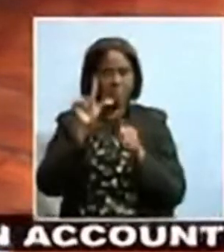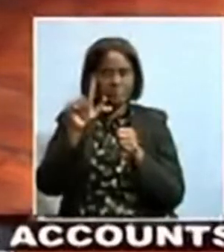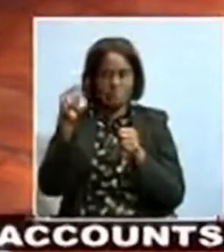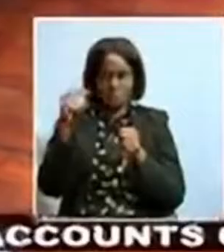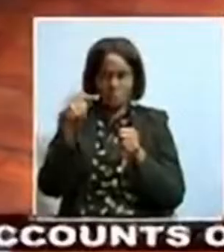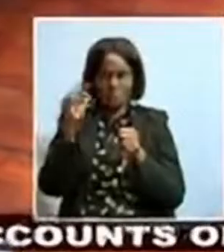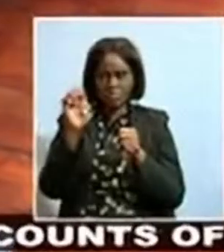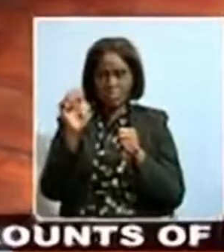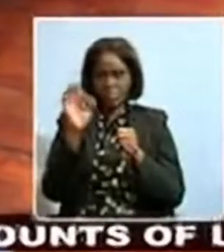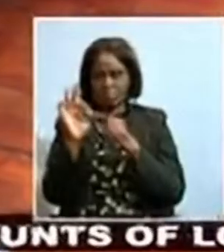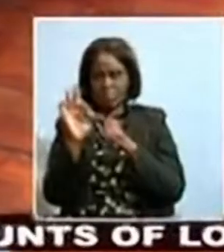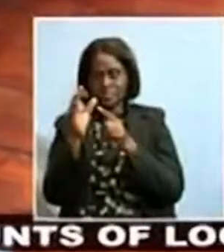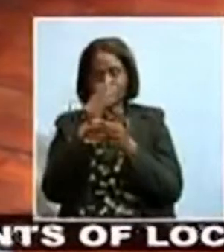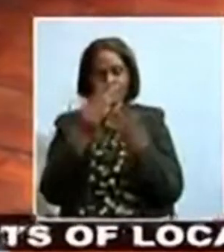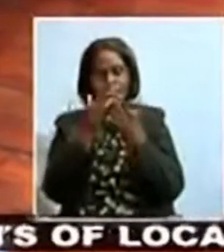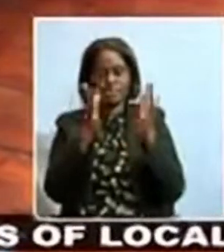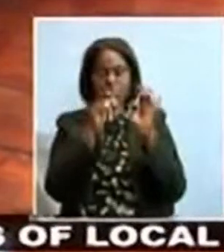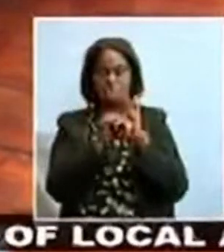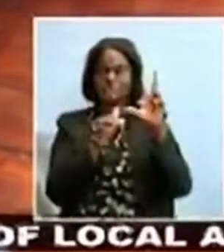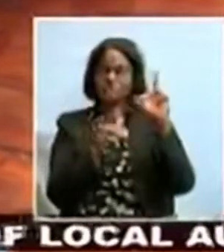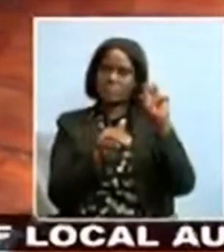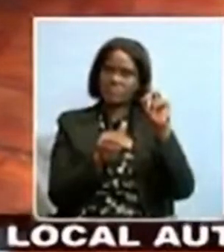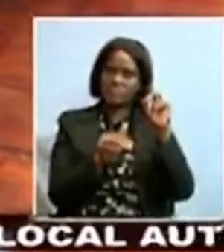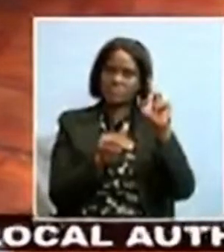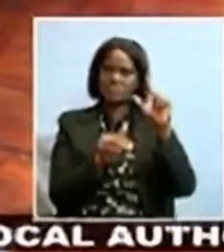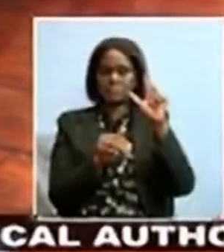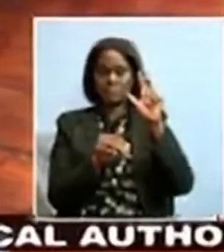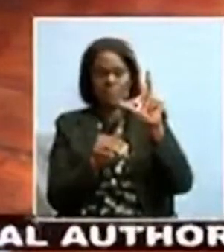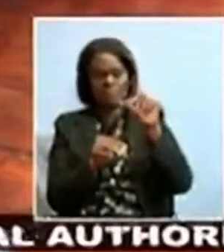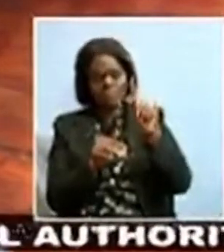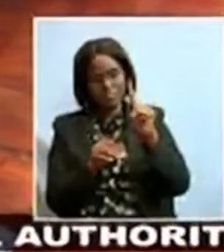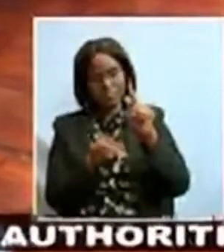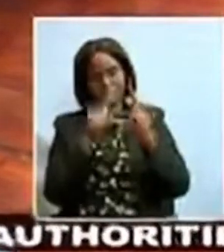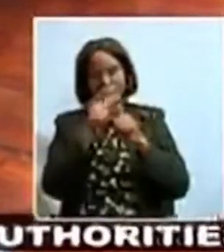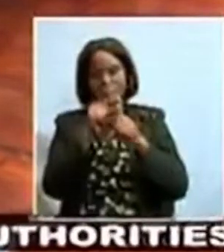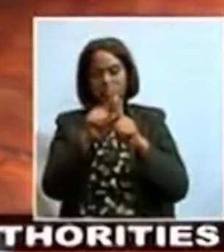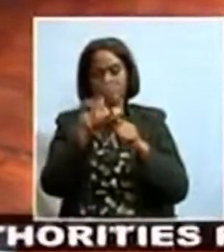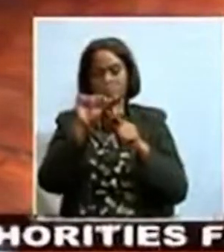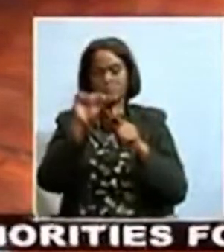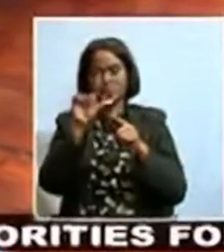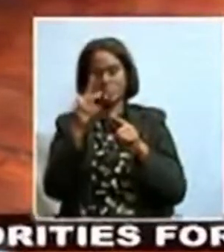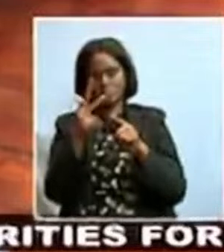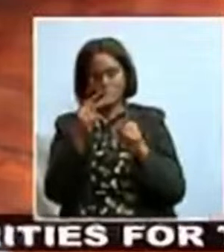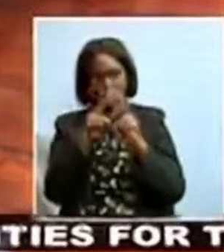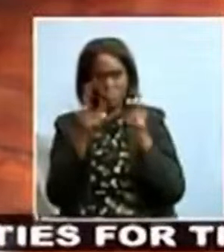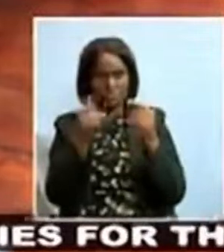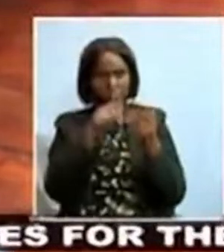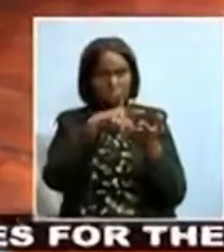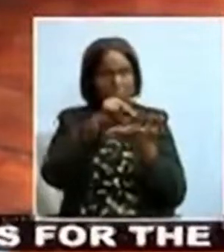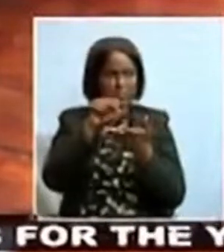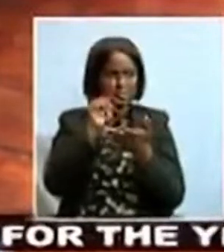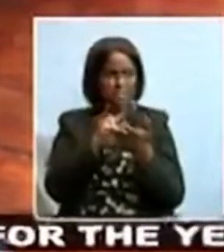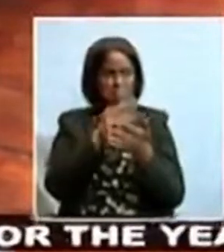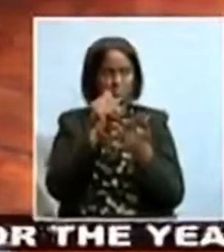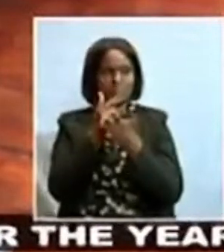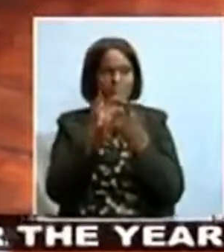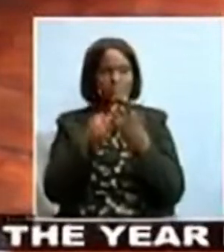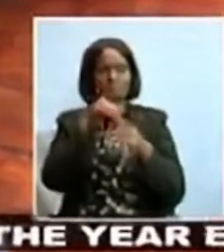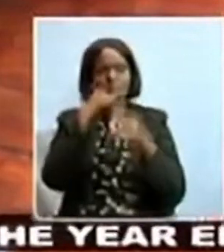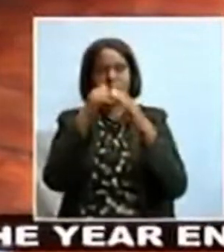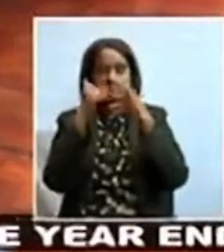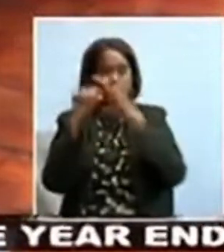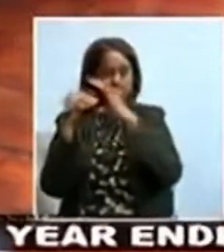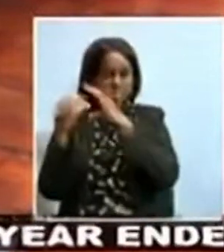equalization funds somewhere on the 31st December 2023. So the payment or disbursement was done